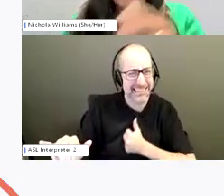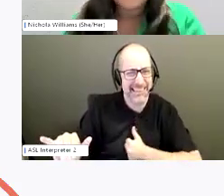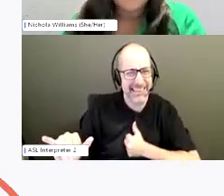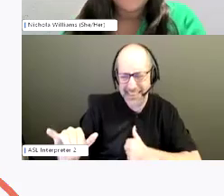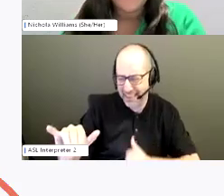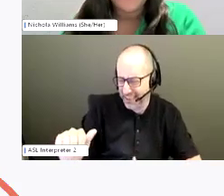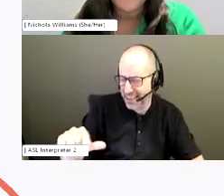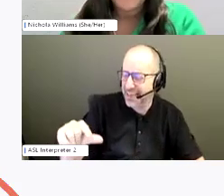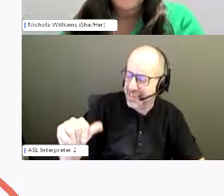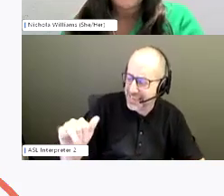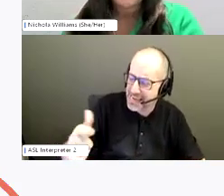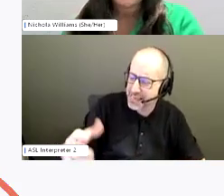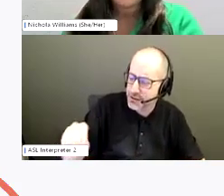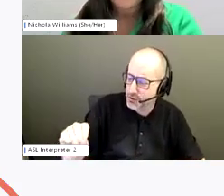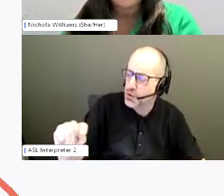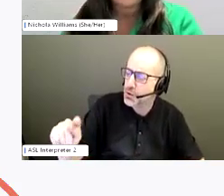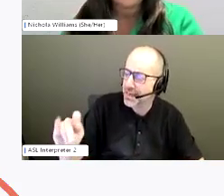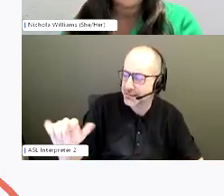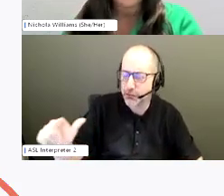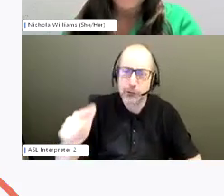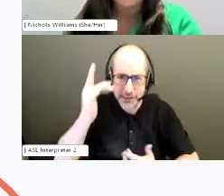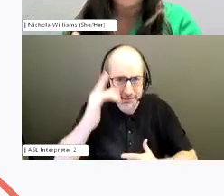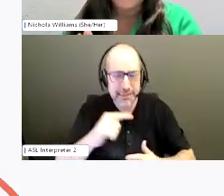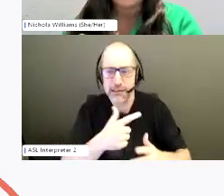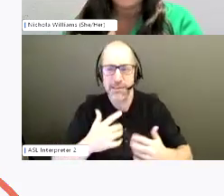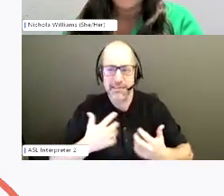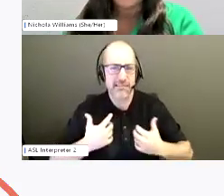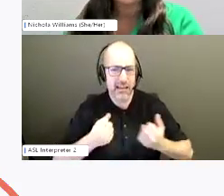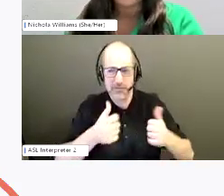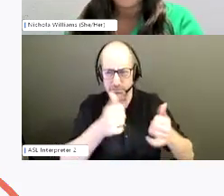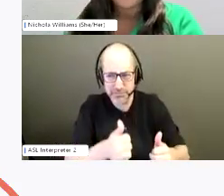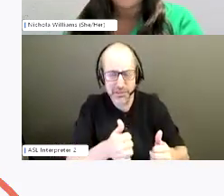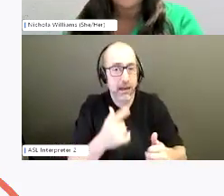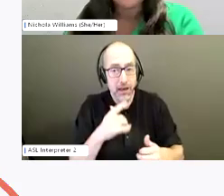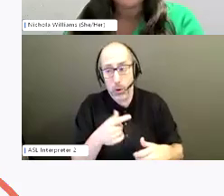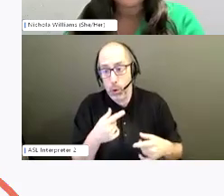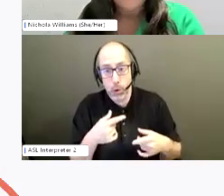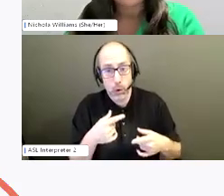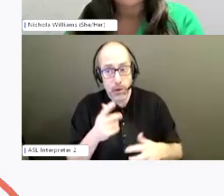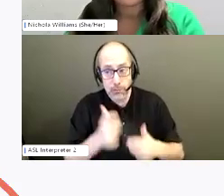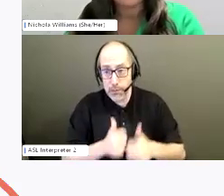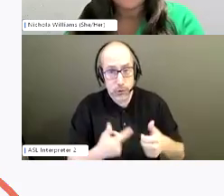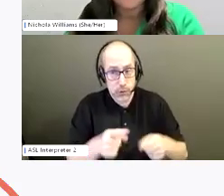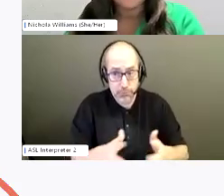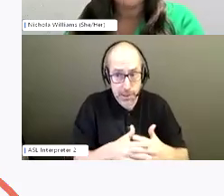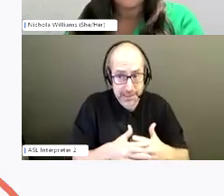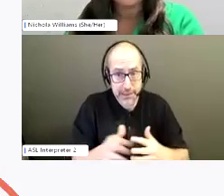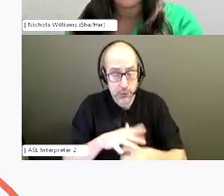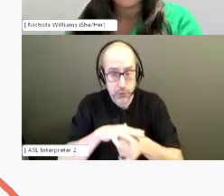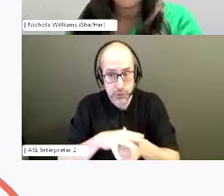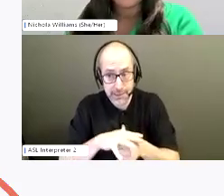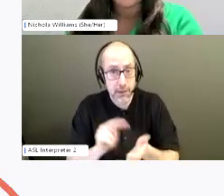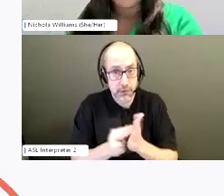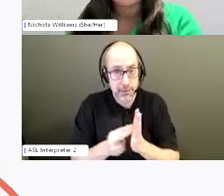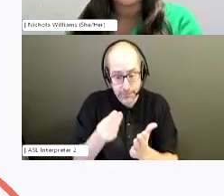Gastrointestinal diseases, issues during pregnancy, and chronic stress. Further, limited access to money can mean